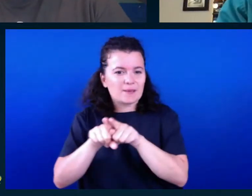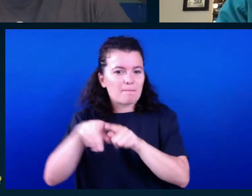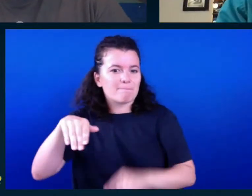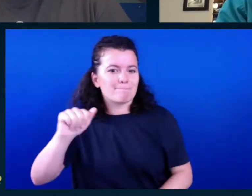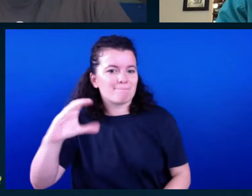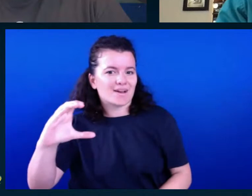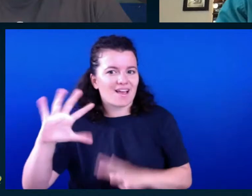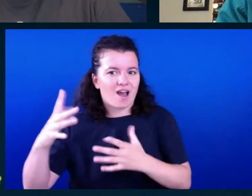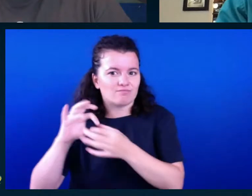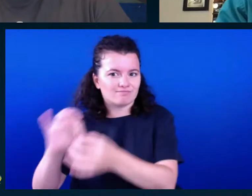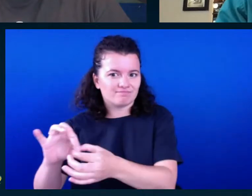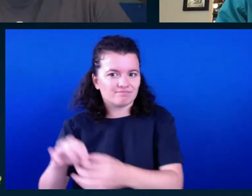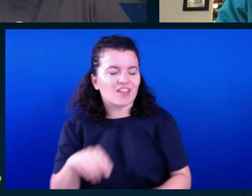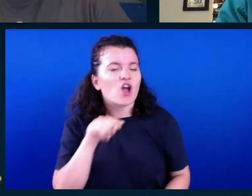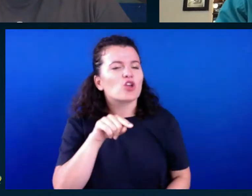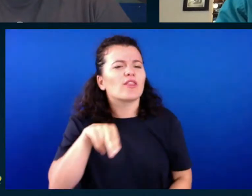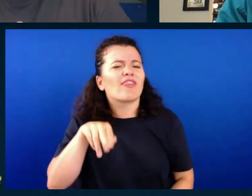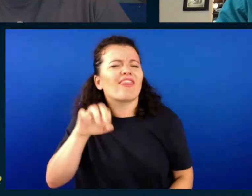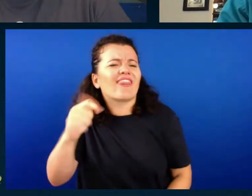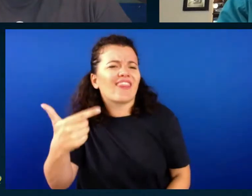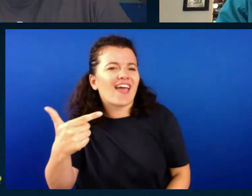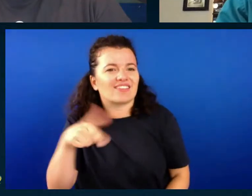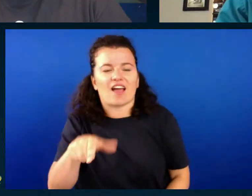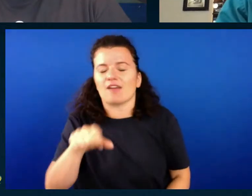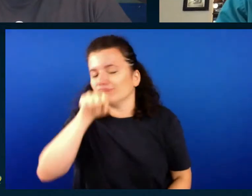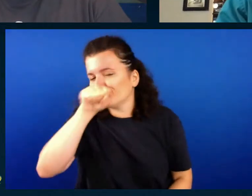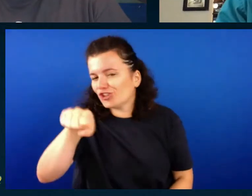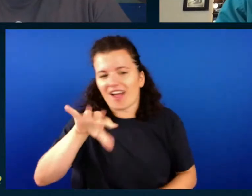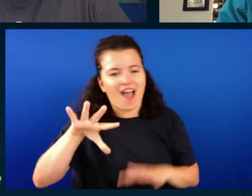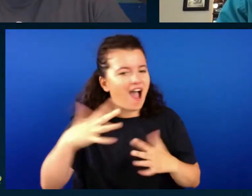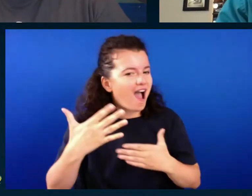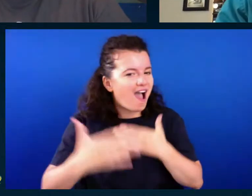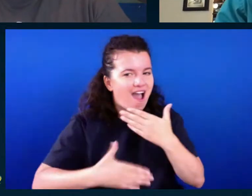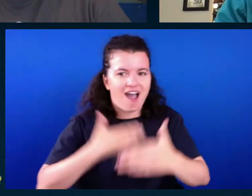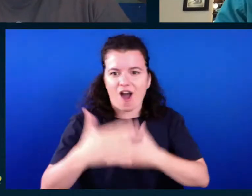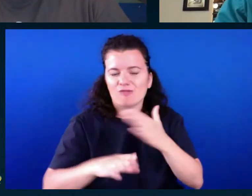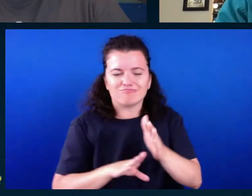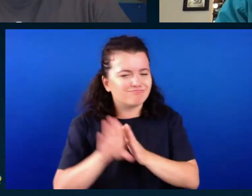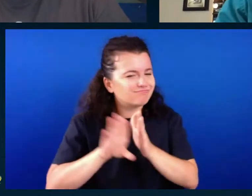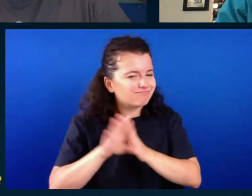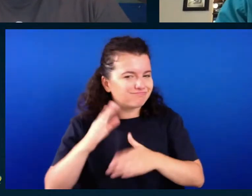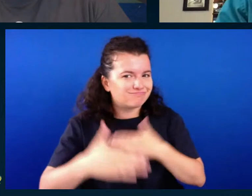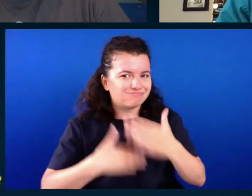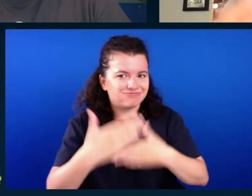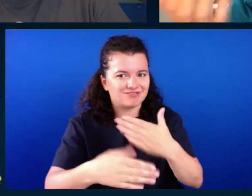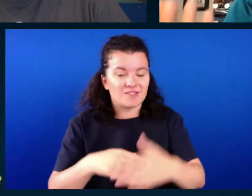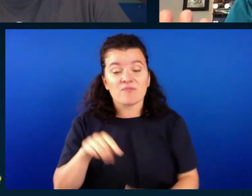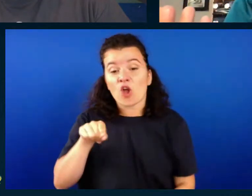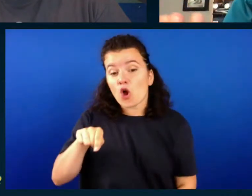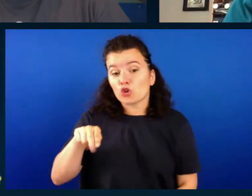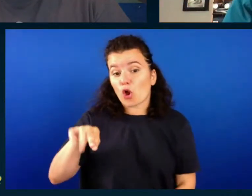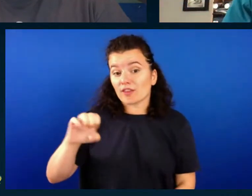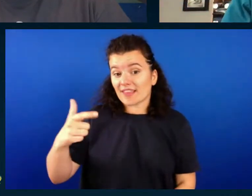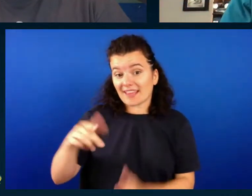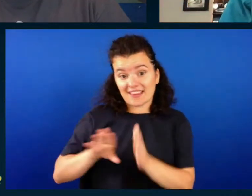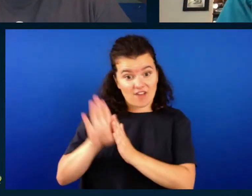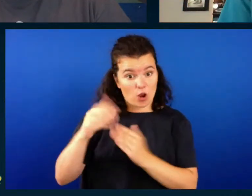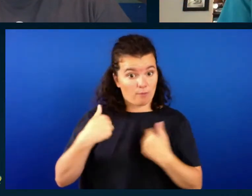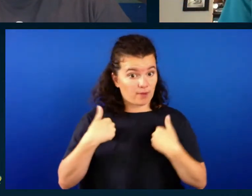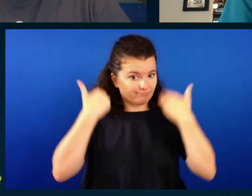love .NET development everywhere, and I think one of the kind of superpowers of a .NET developer is that you